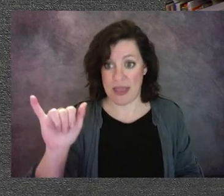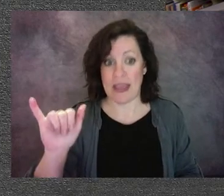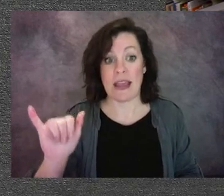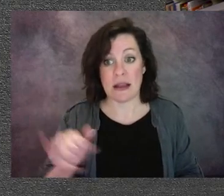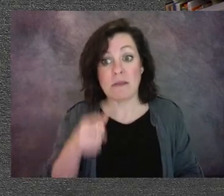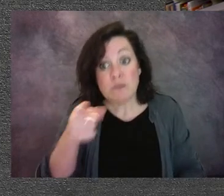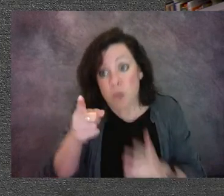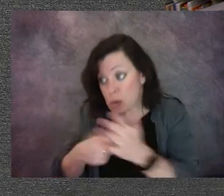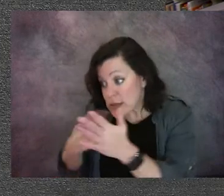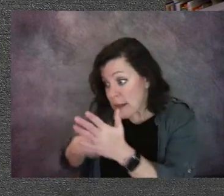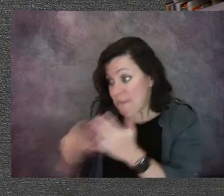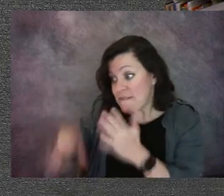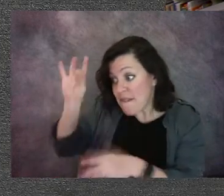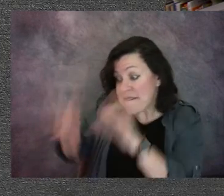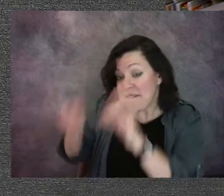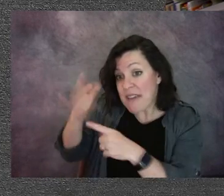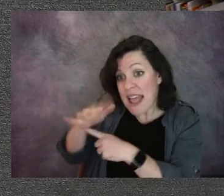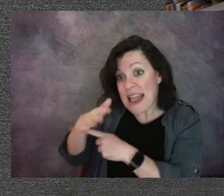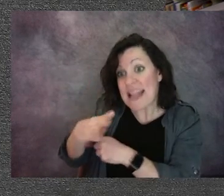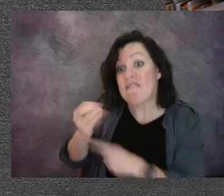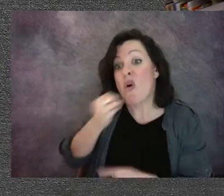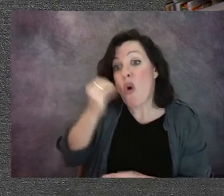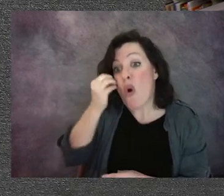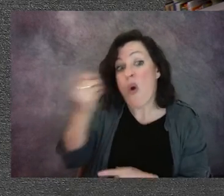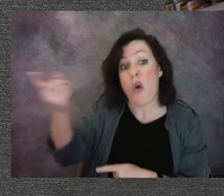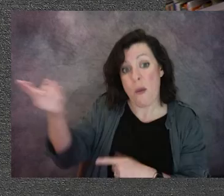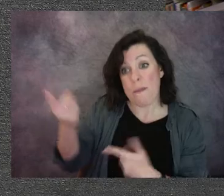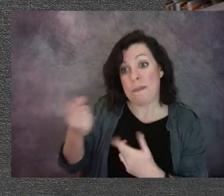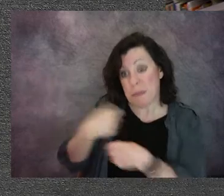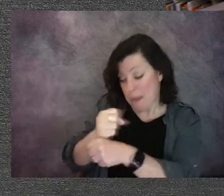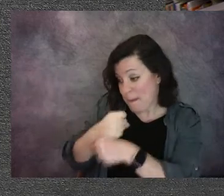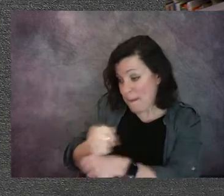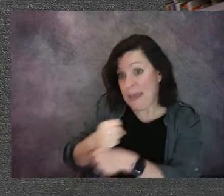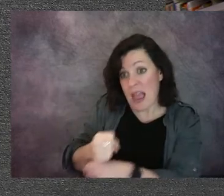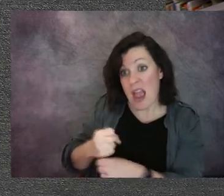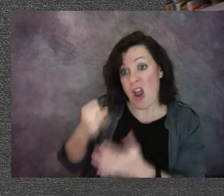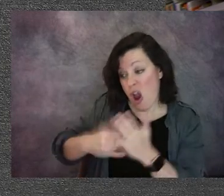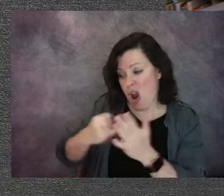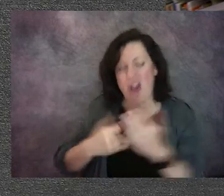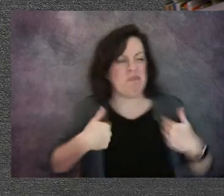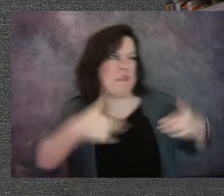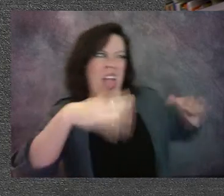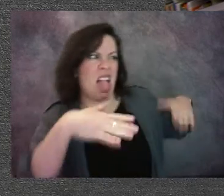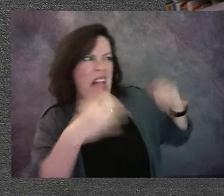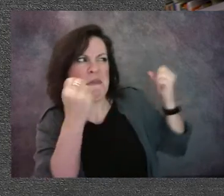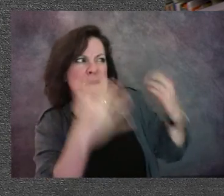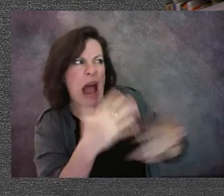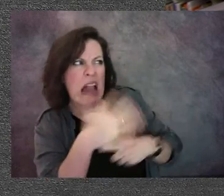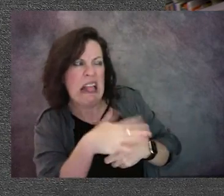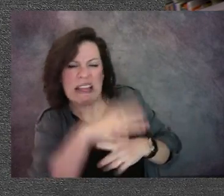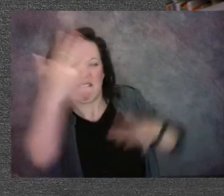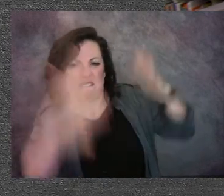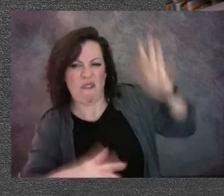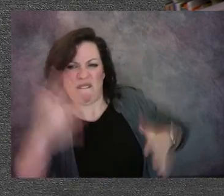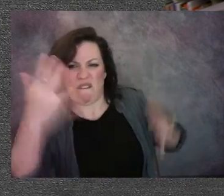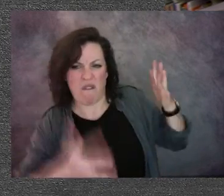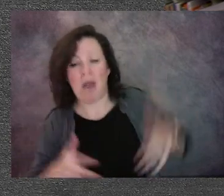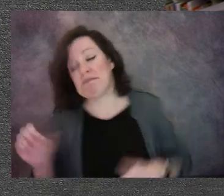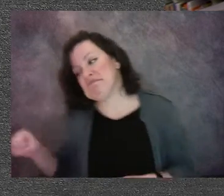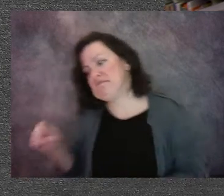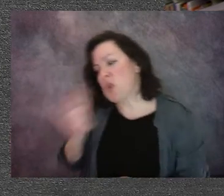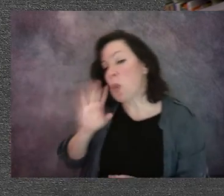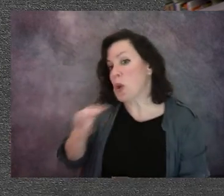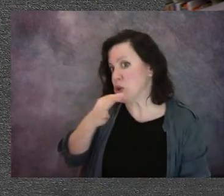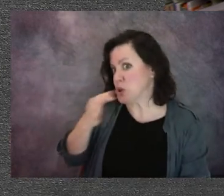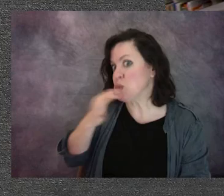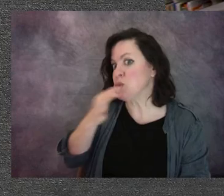art? Yeah, but we don't really have much falling off yet. Yeah, you will soon, huh? Mm-hmm. All right. They